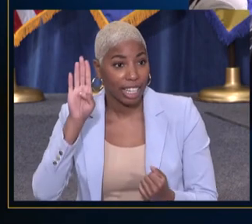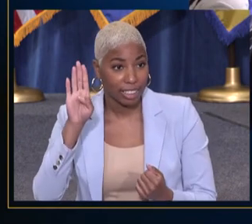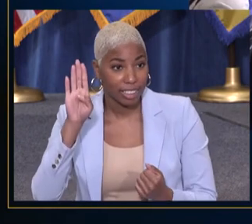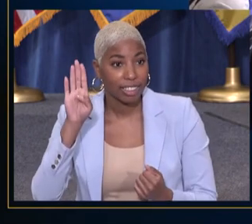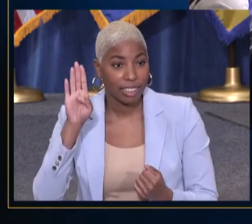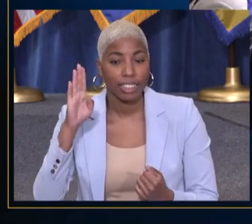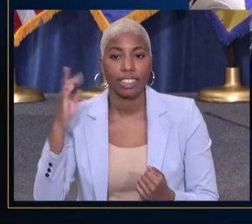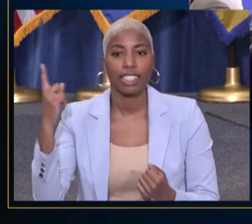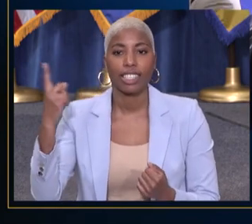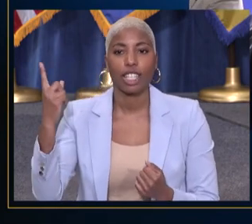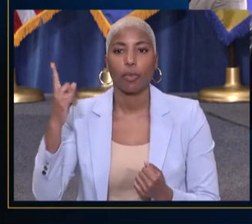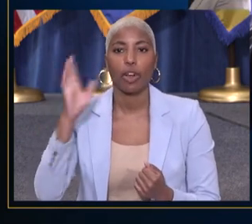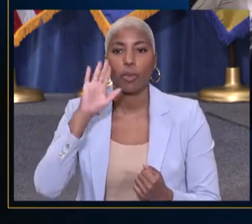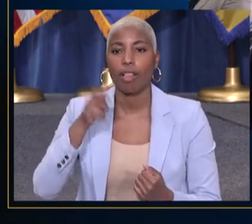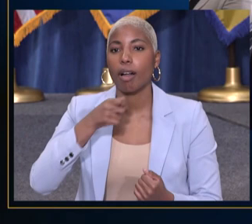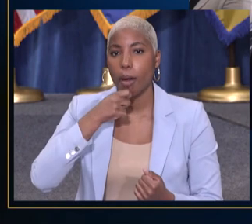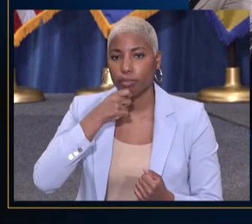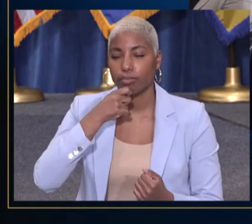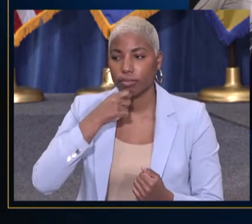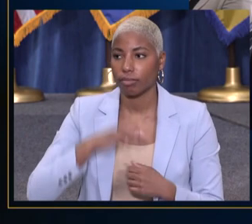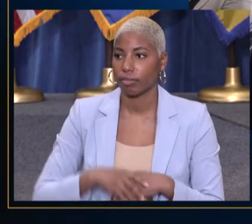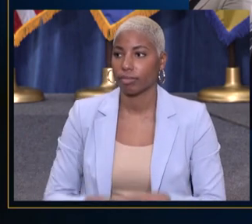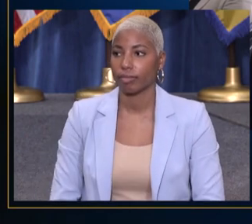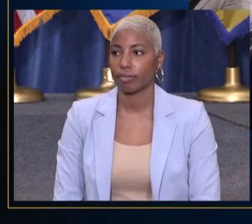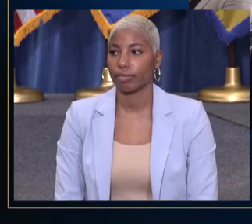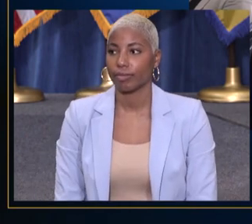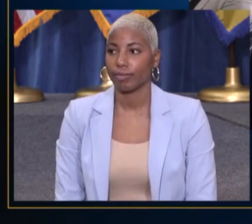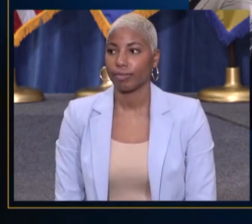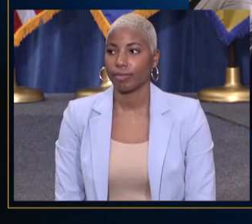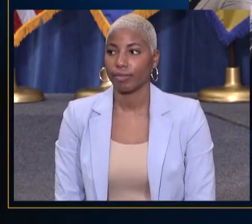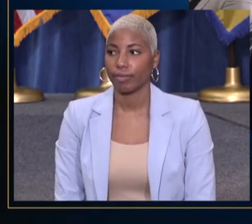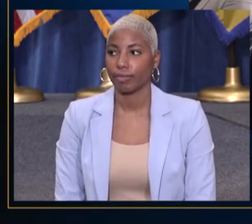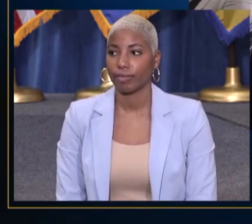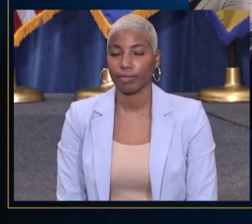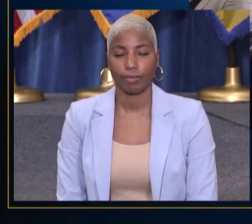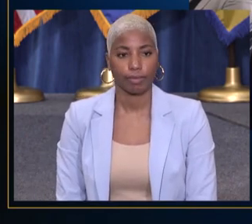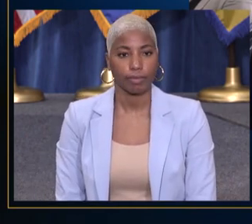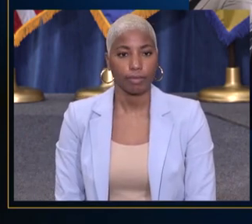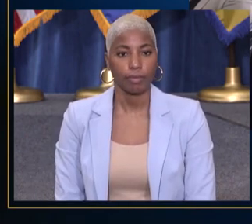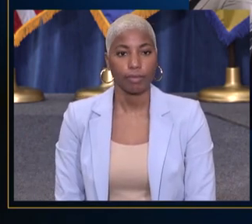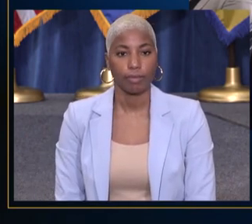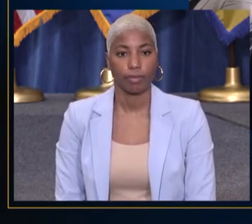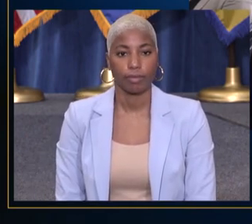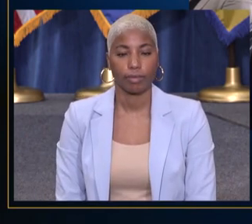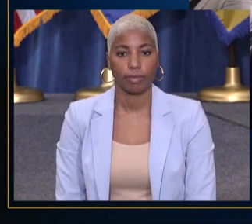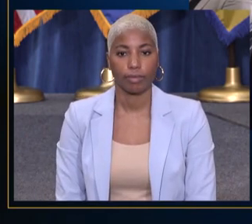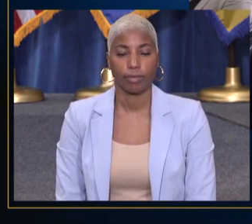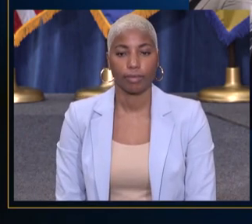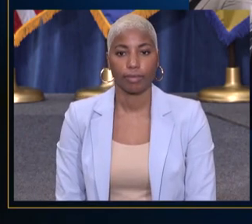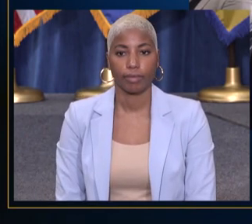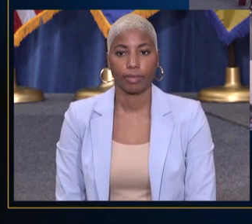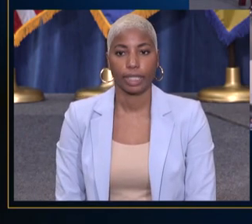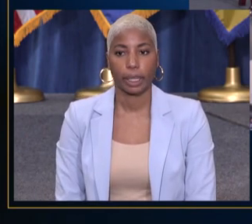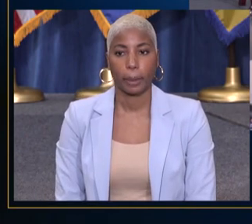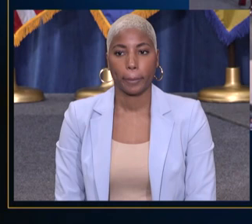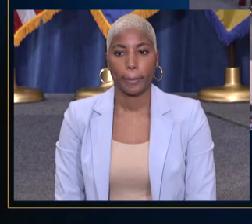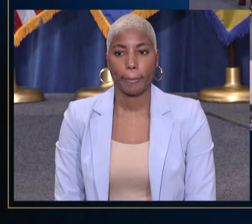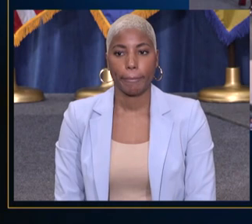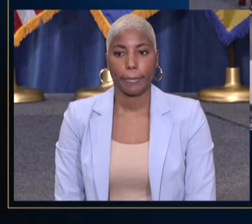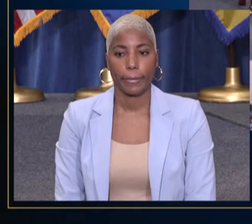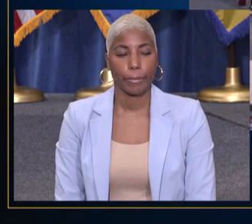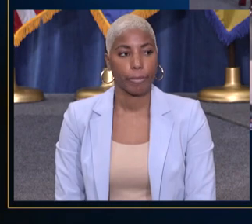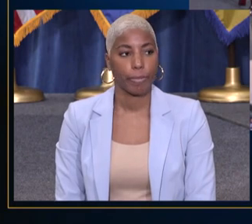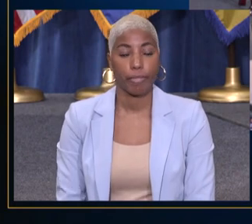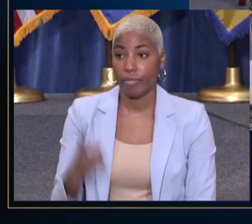then someone will collect the question and then we will ask it during final comments. Dr.